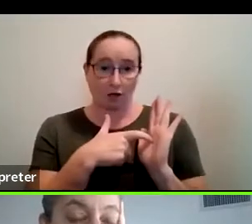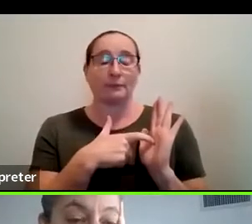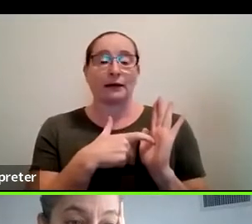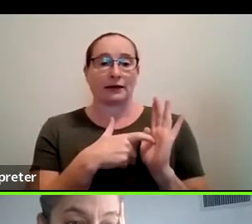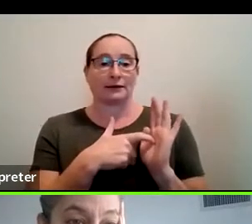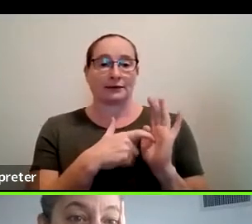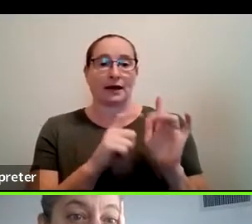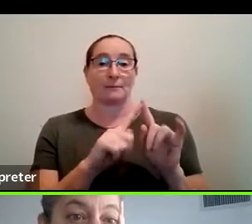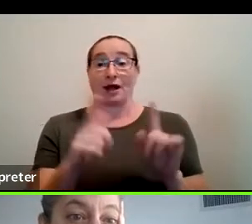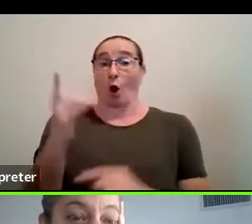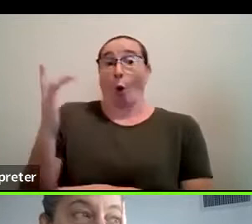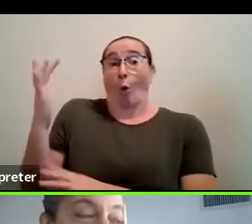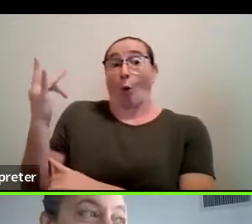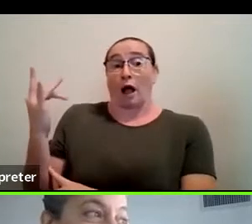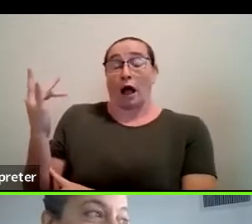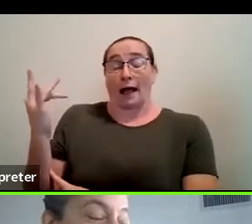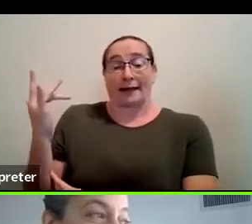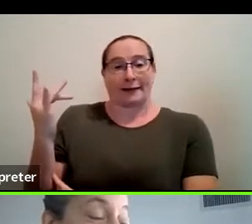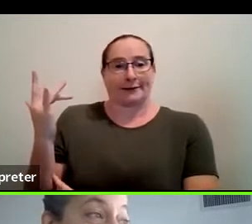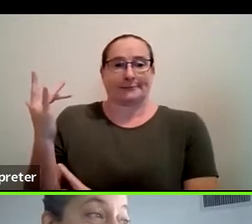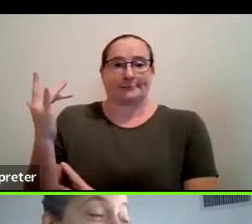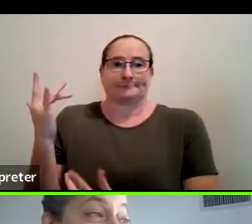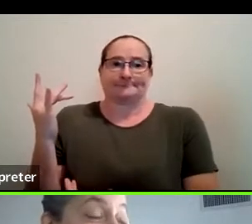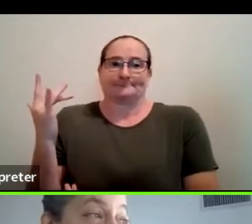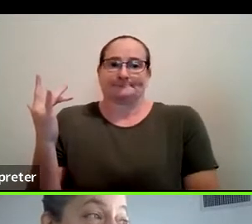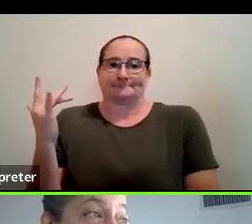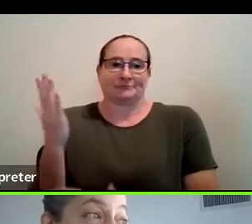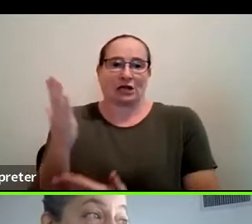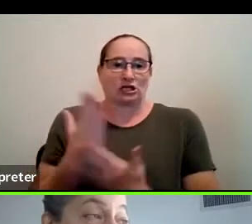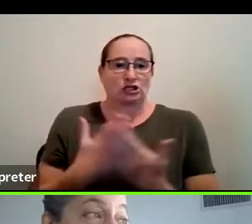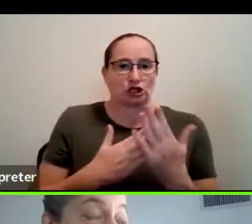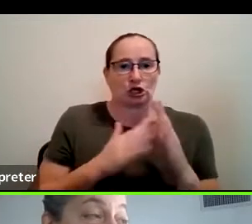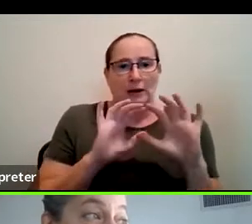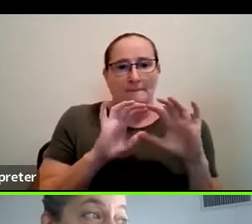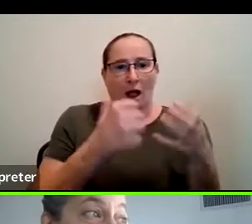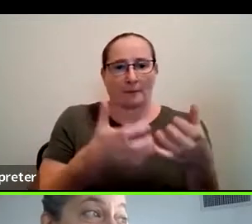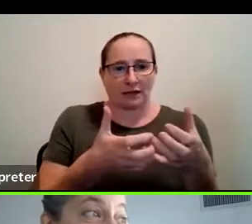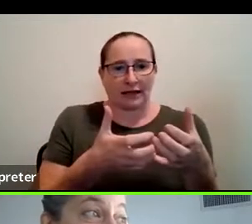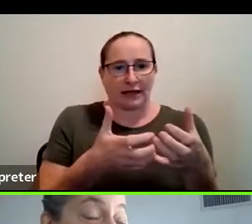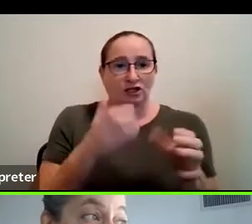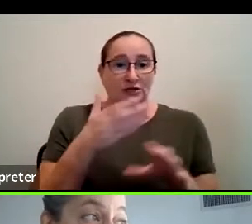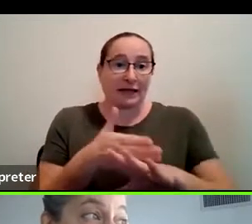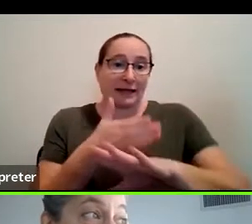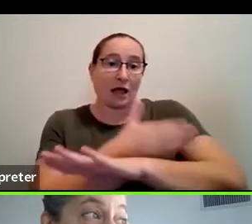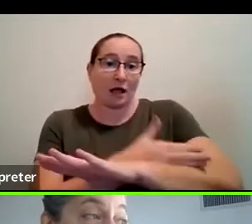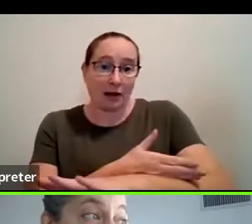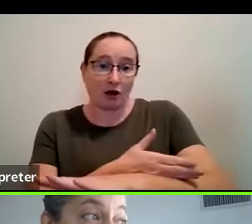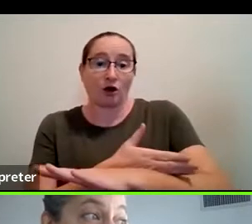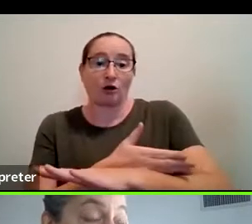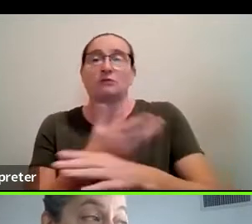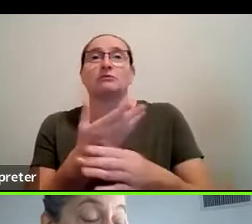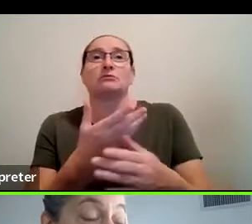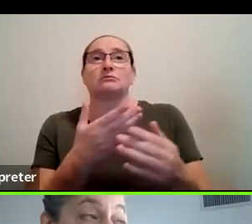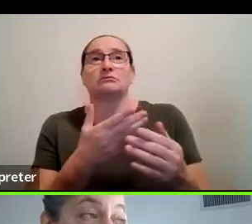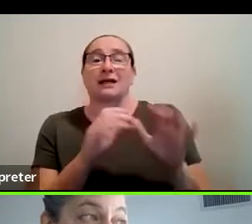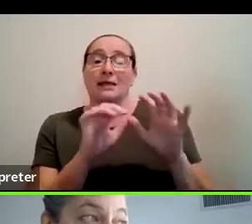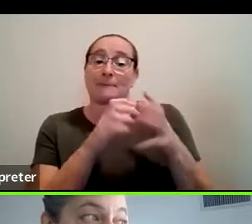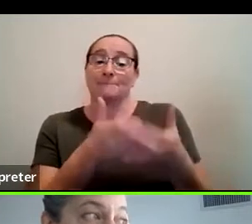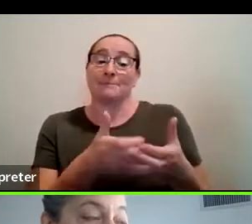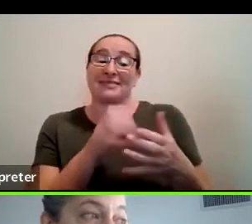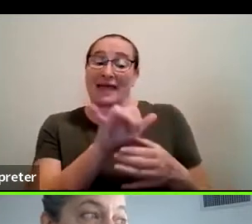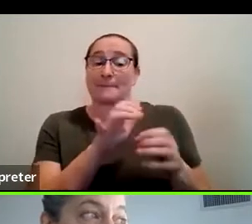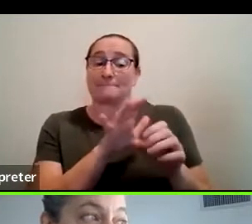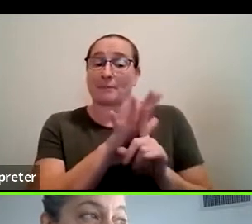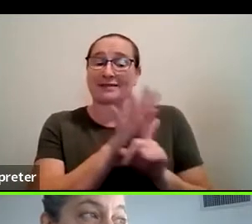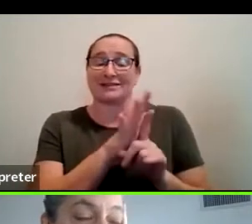of why certain populations are getting better advice to keep themselves safe than